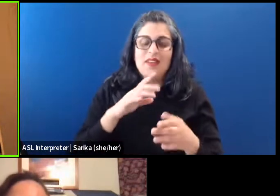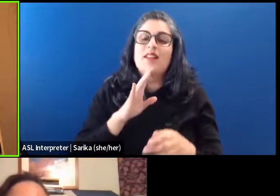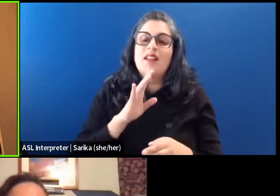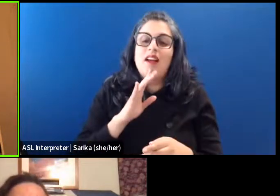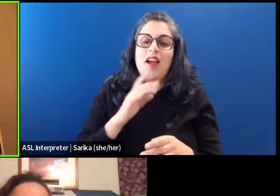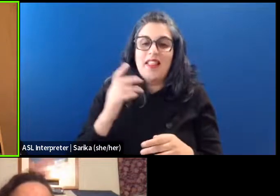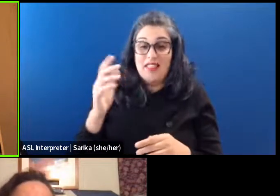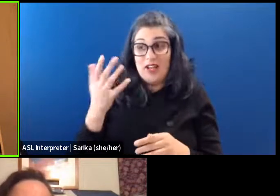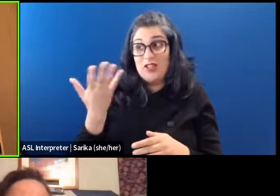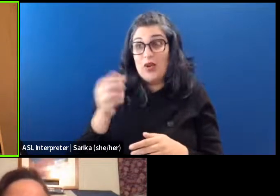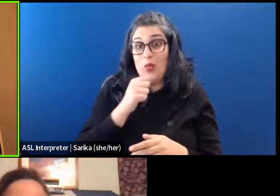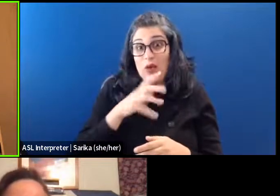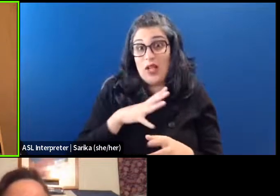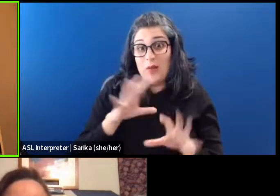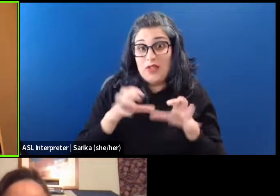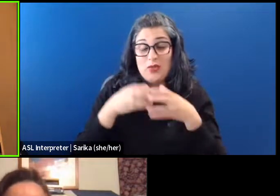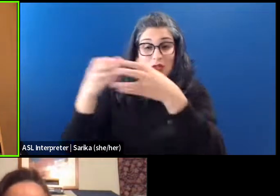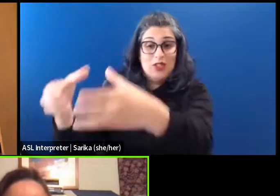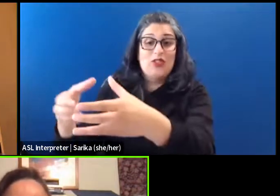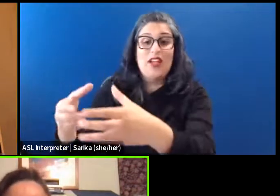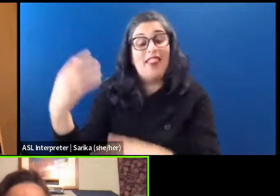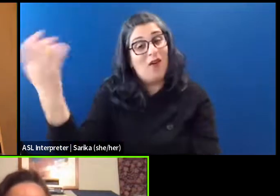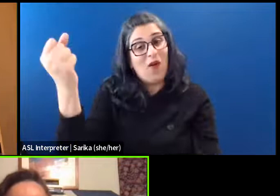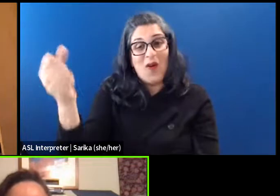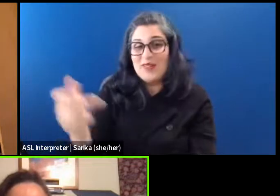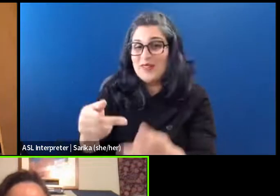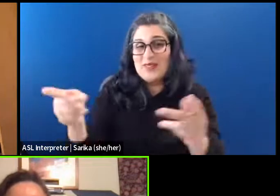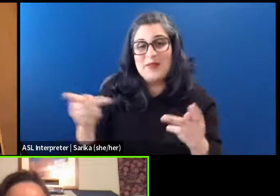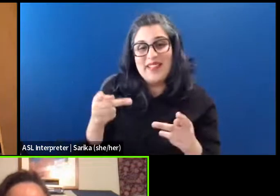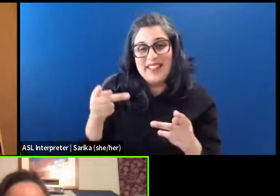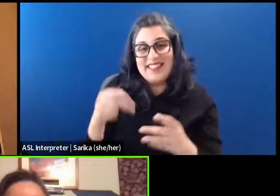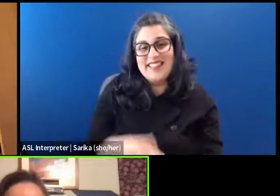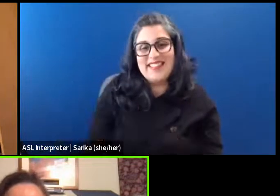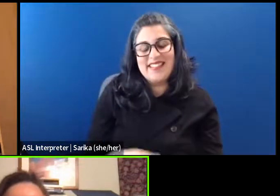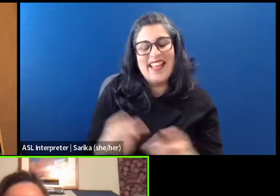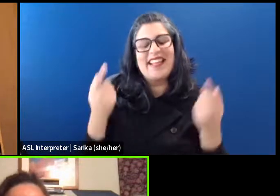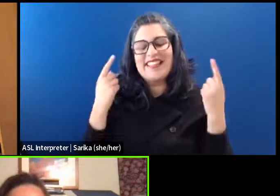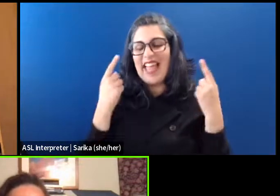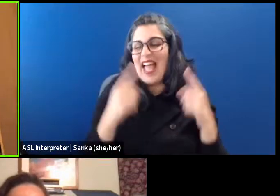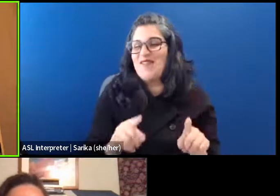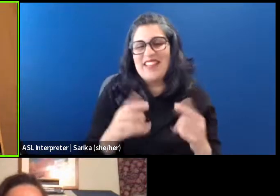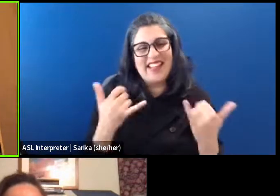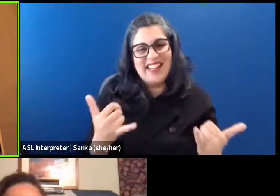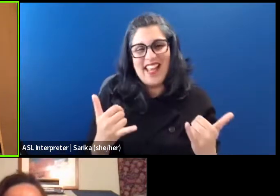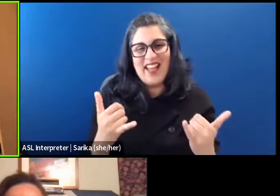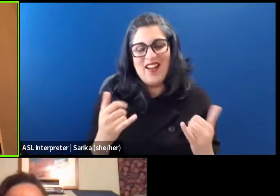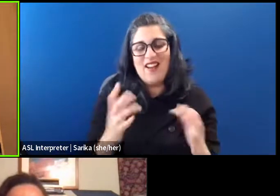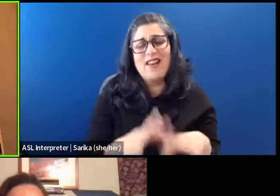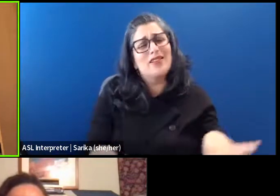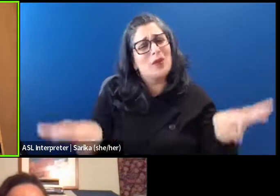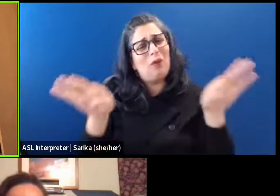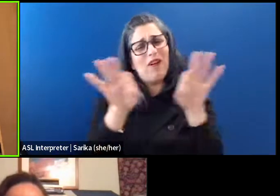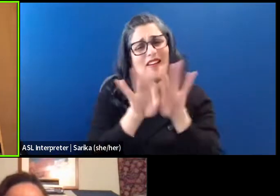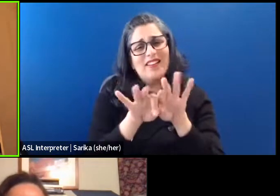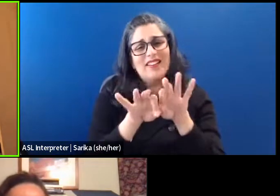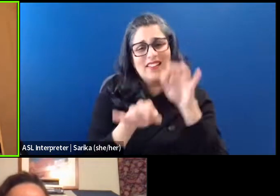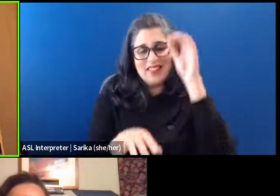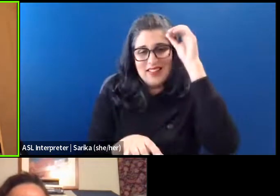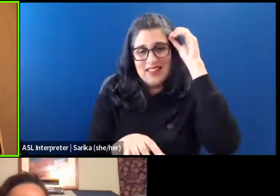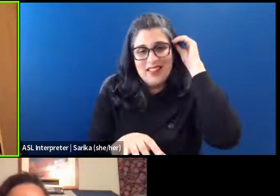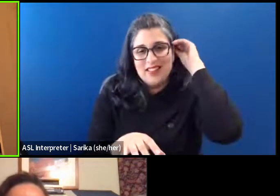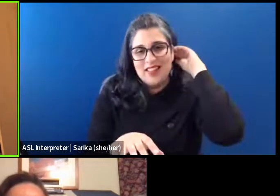and they are holding the space. Yes, yeah. It is happening. And it is so important. Mm-hmm. It's